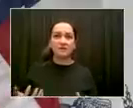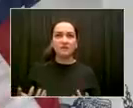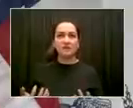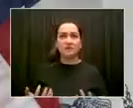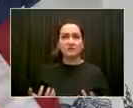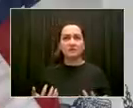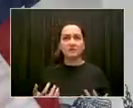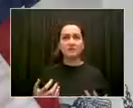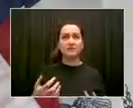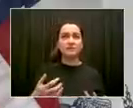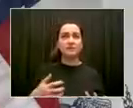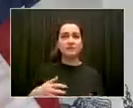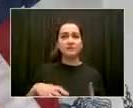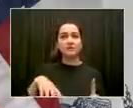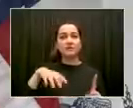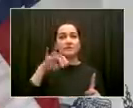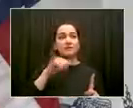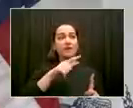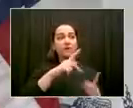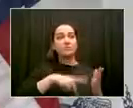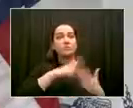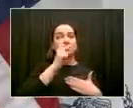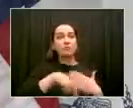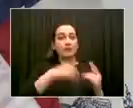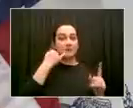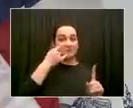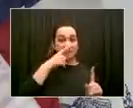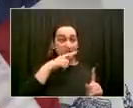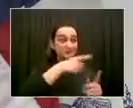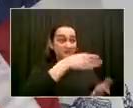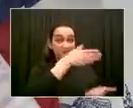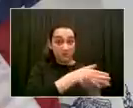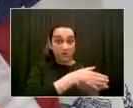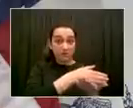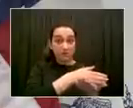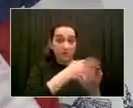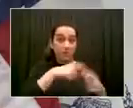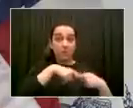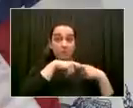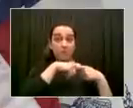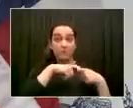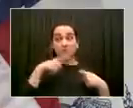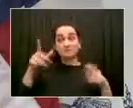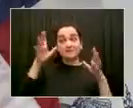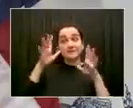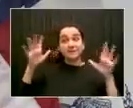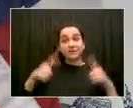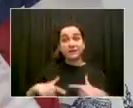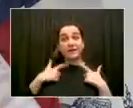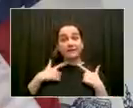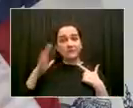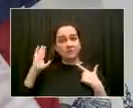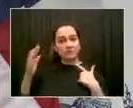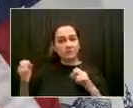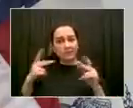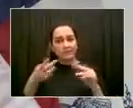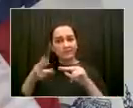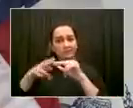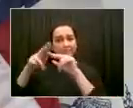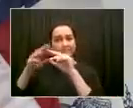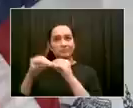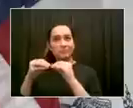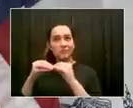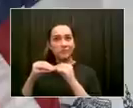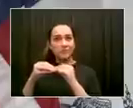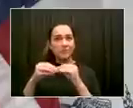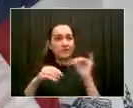program instead of a controlled cull, which may have taken care of all of those problems created by the deer? Yeah, thank you, Kristen.